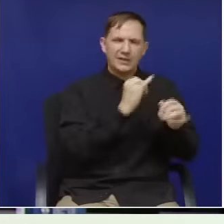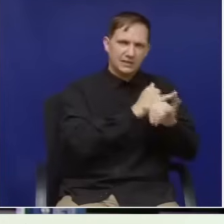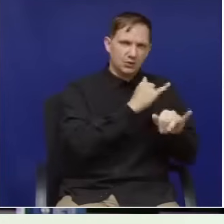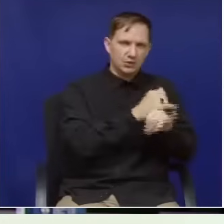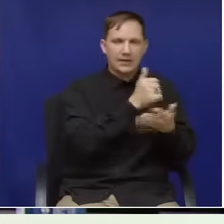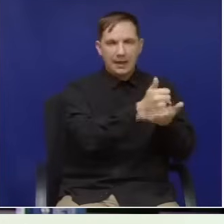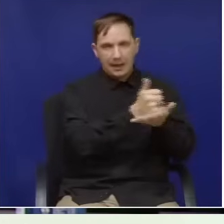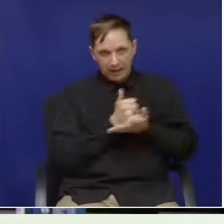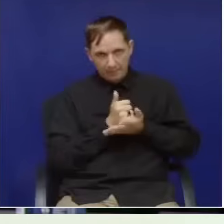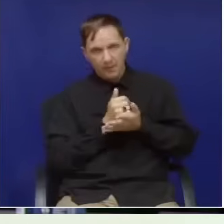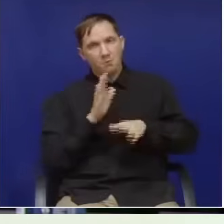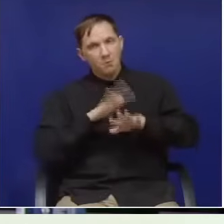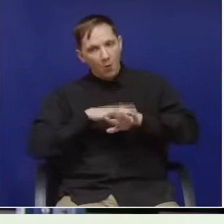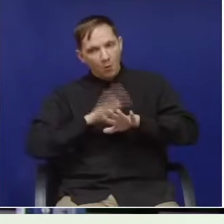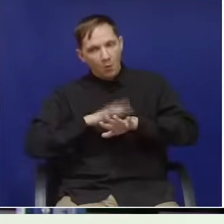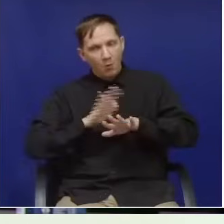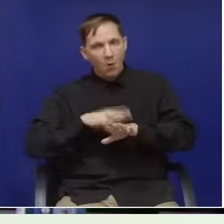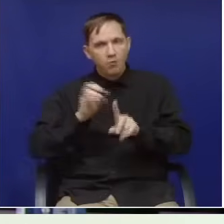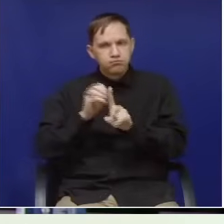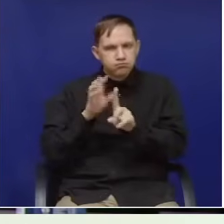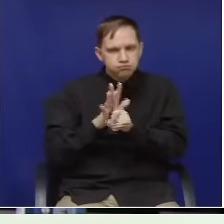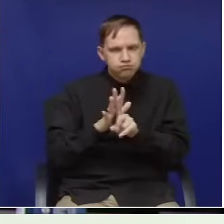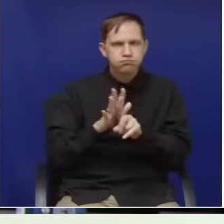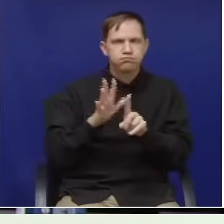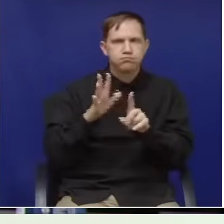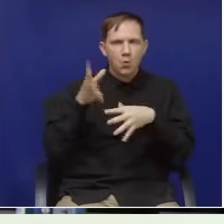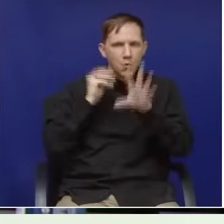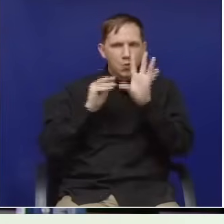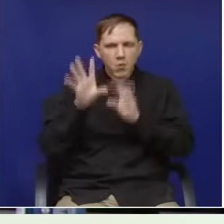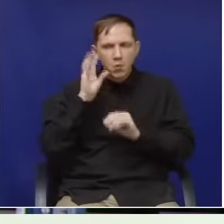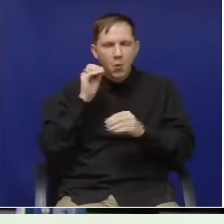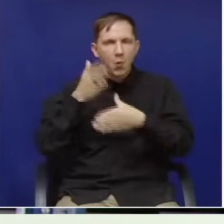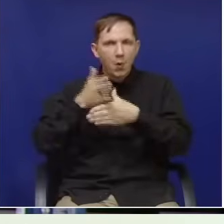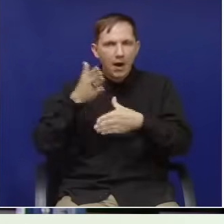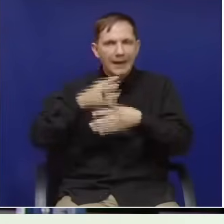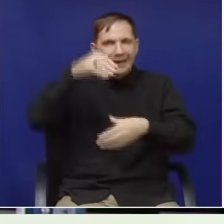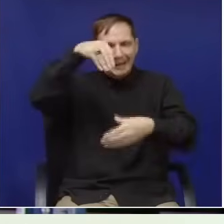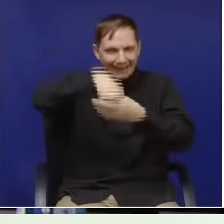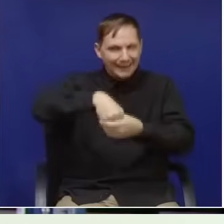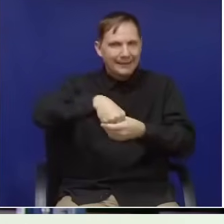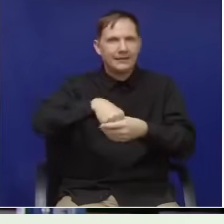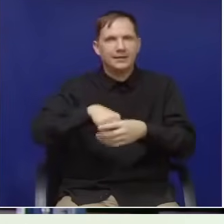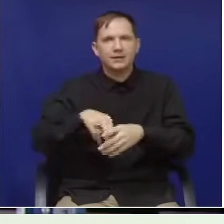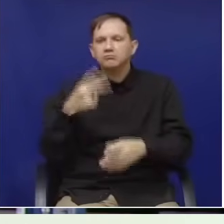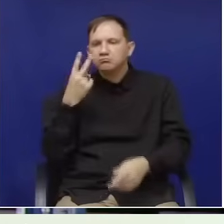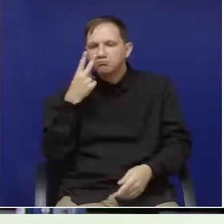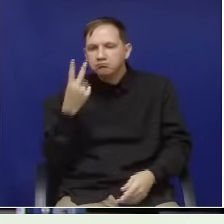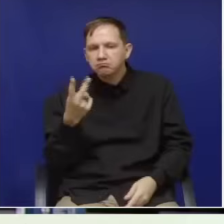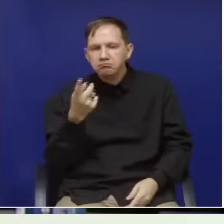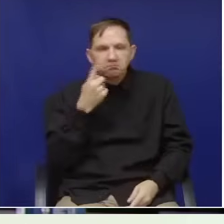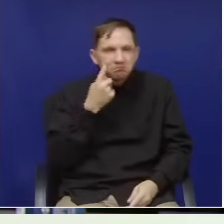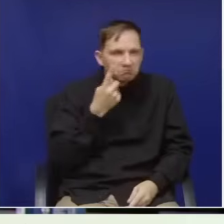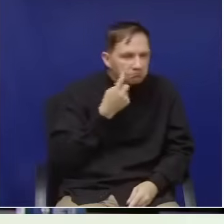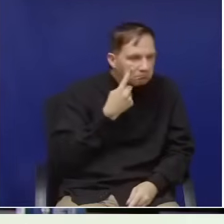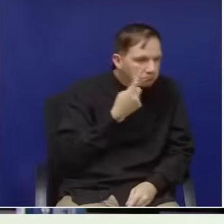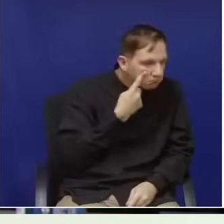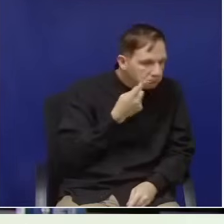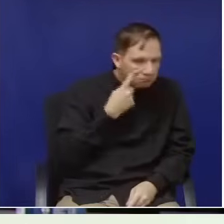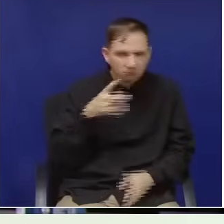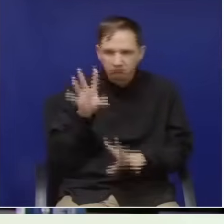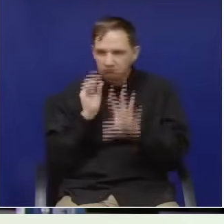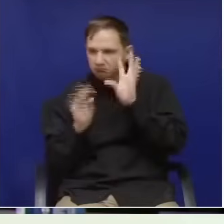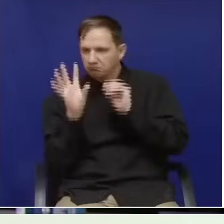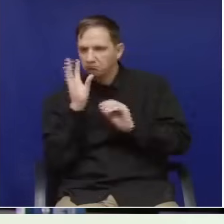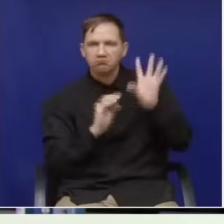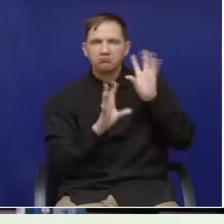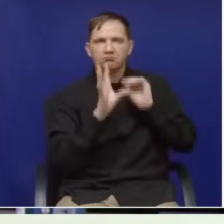workplace exposure, skills development, and mentorship of legally qualified personnel within investigation or investigative